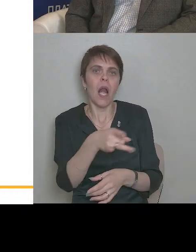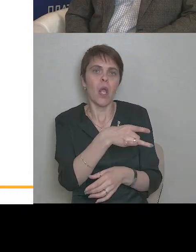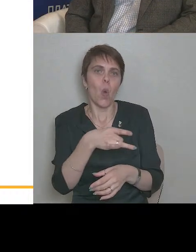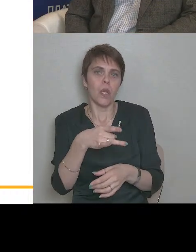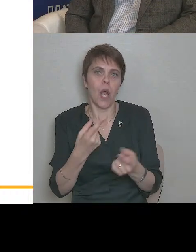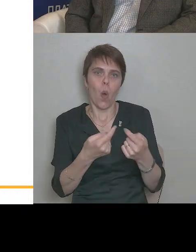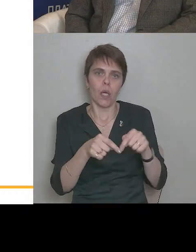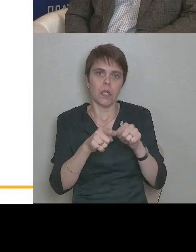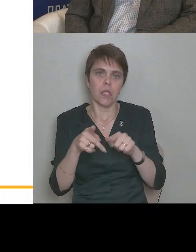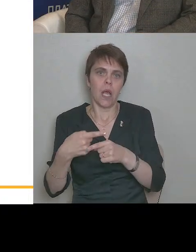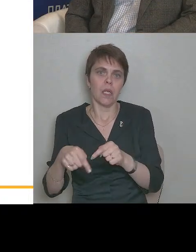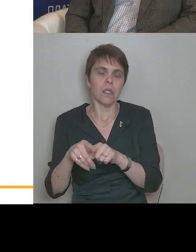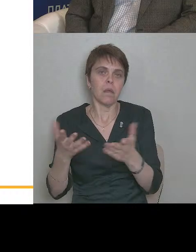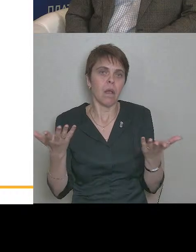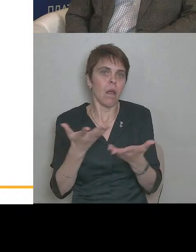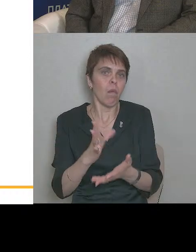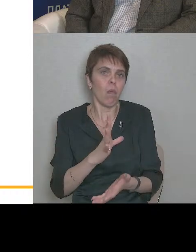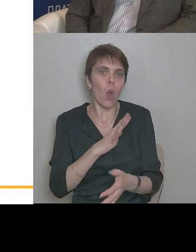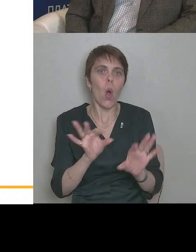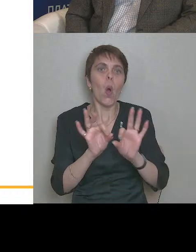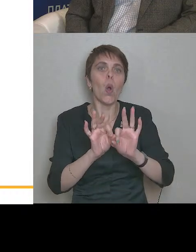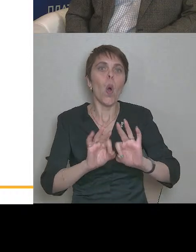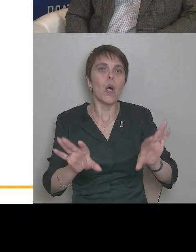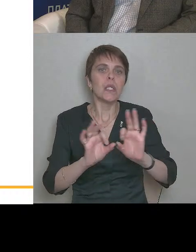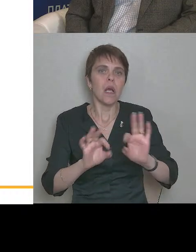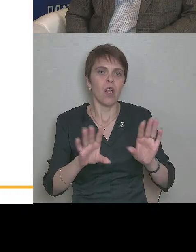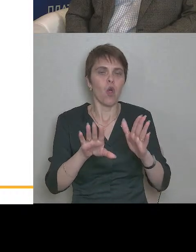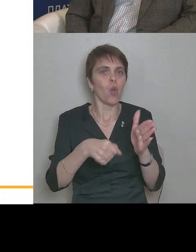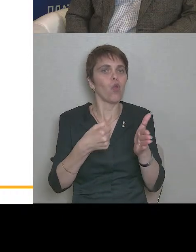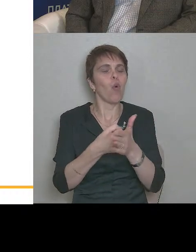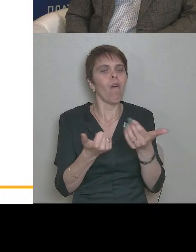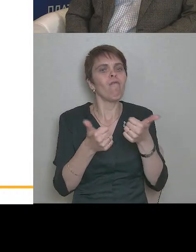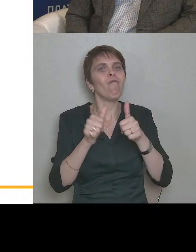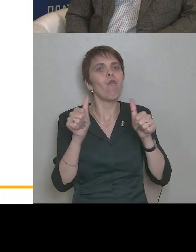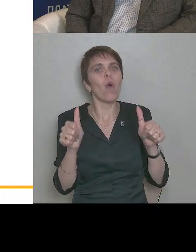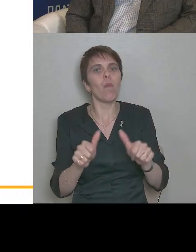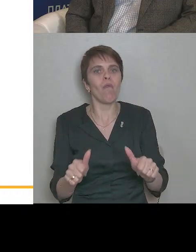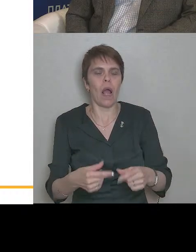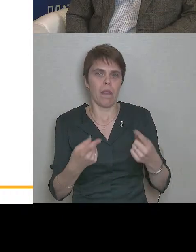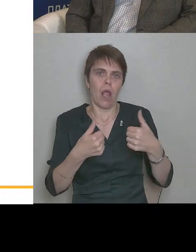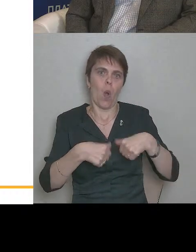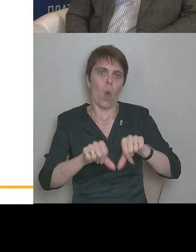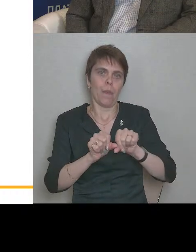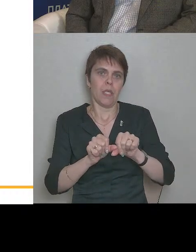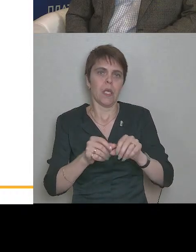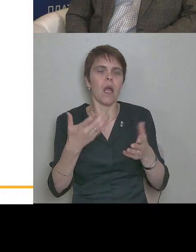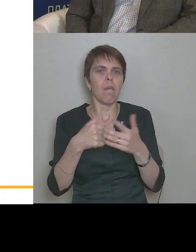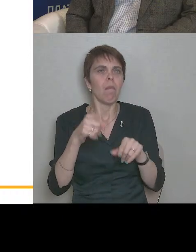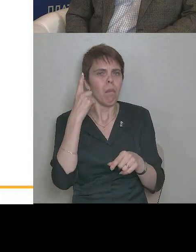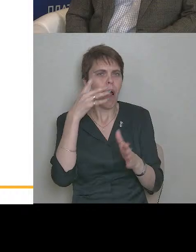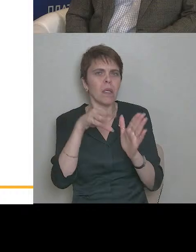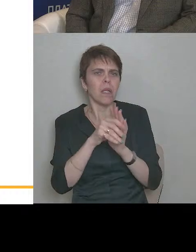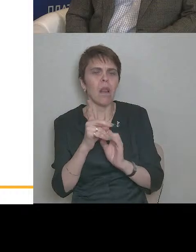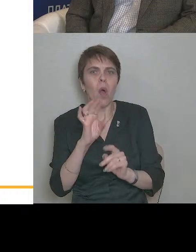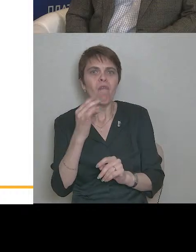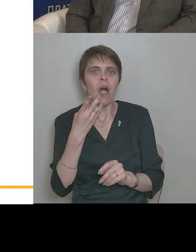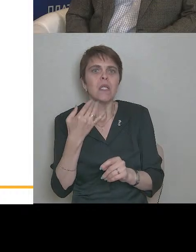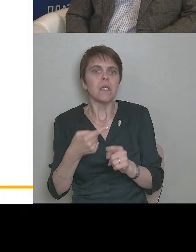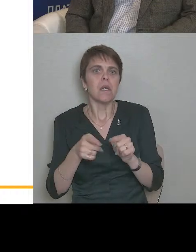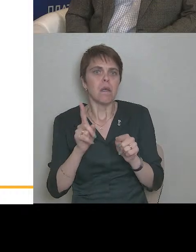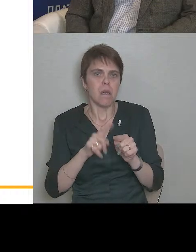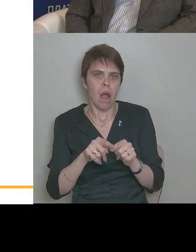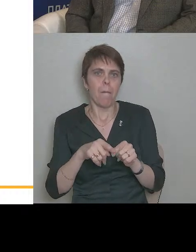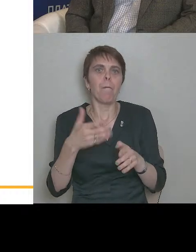this situation legitimate. But I know there was some interpretation, but this was about forming the commissions. No, I